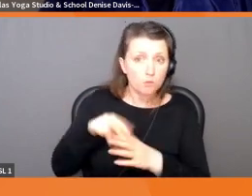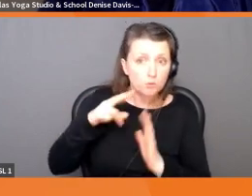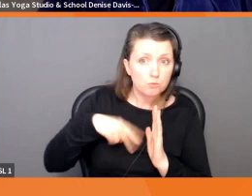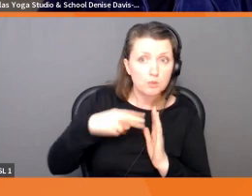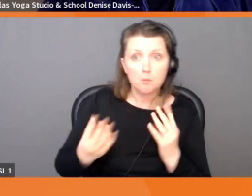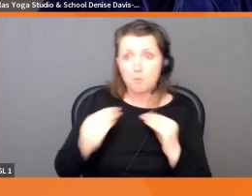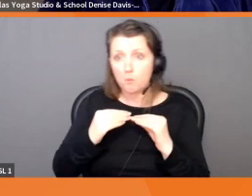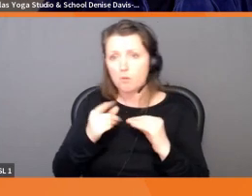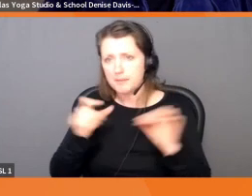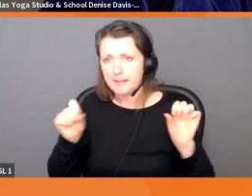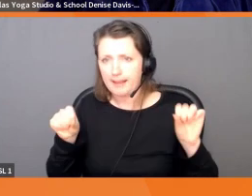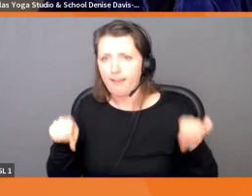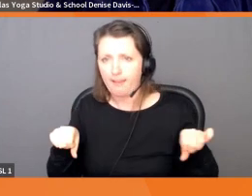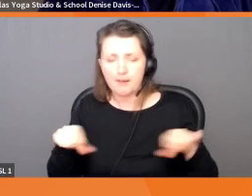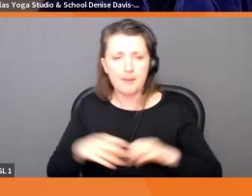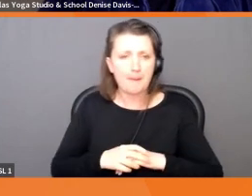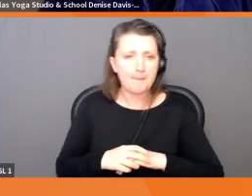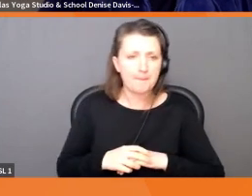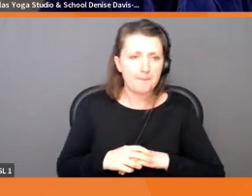study. I'll make sure that we